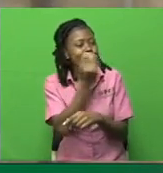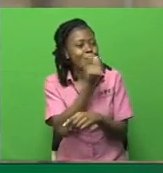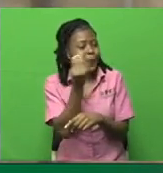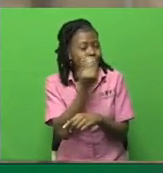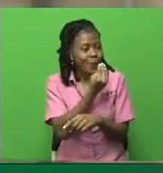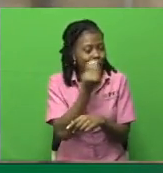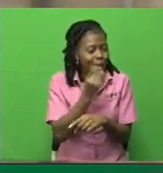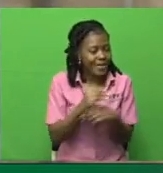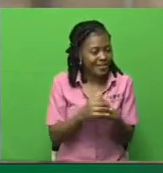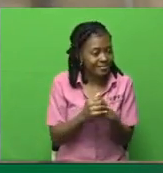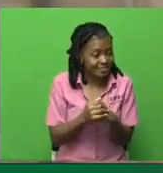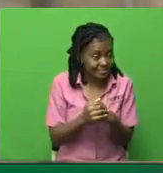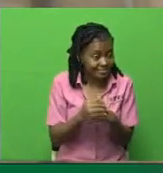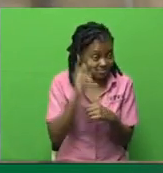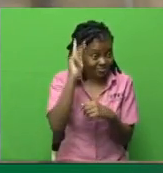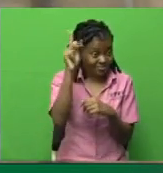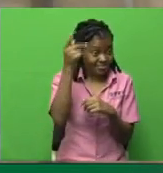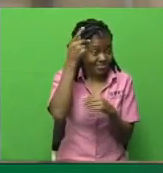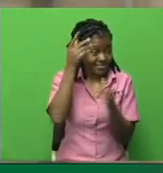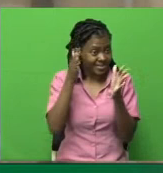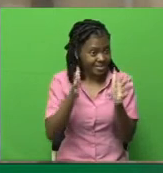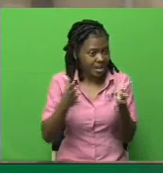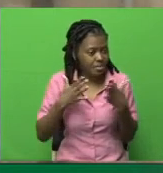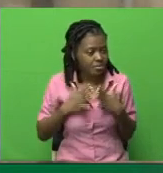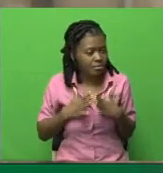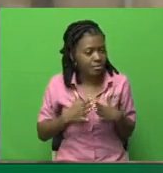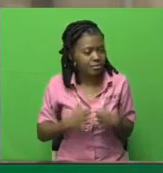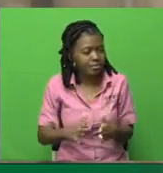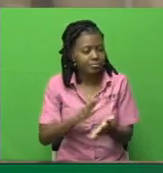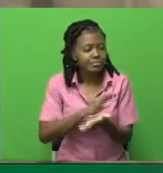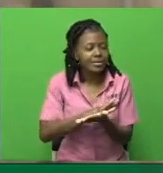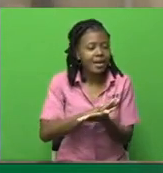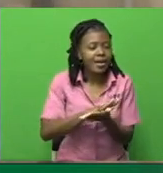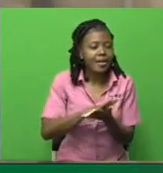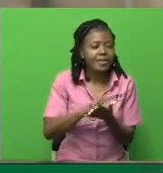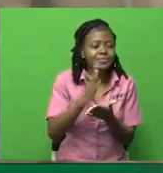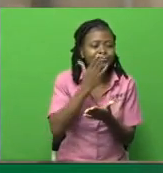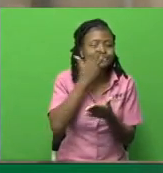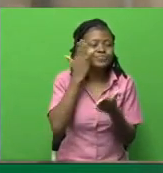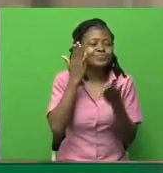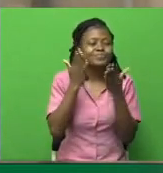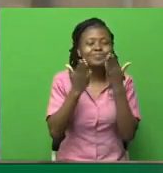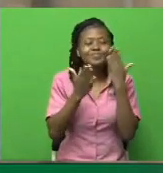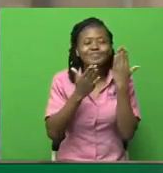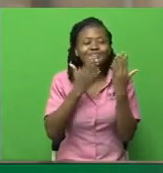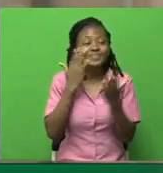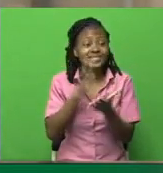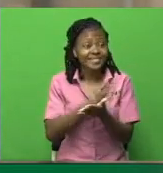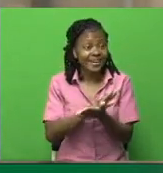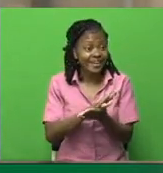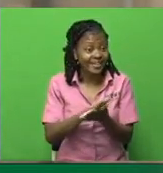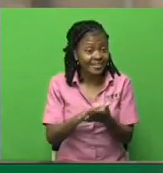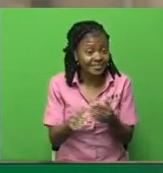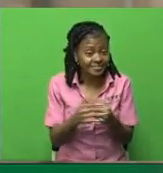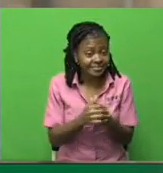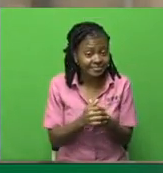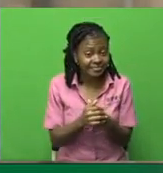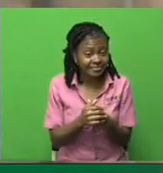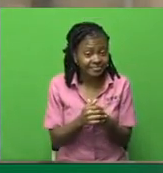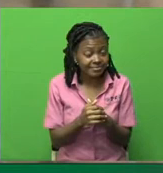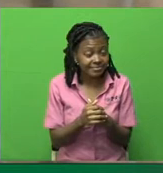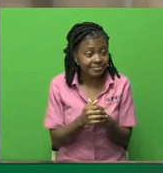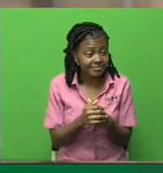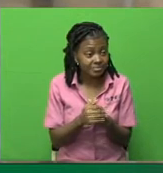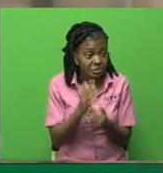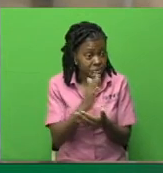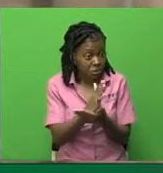beautifully some put powder on their faces both men and women some wear wigs